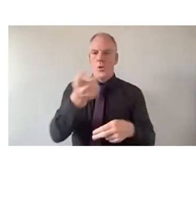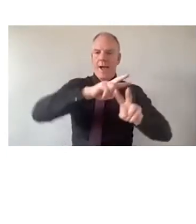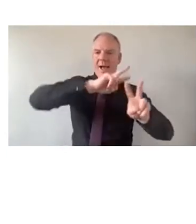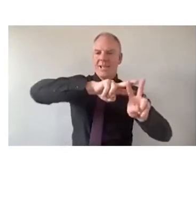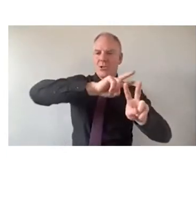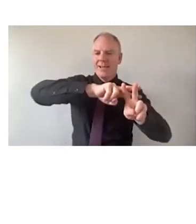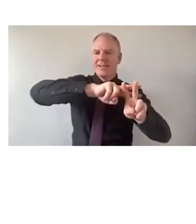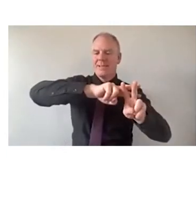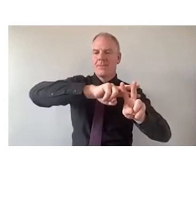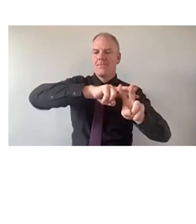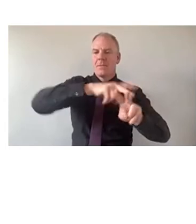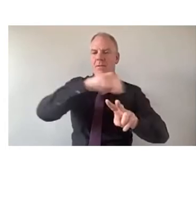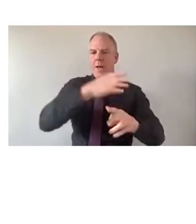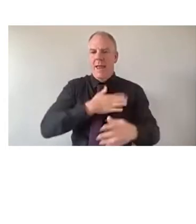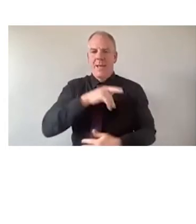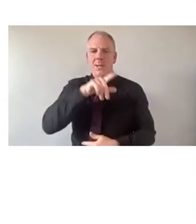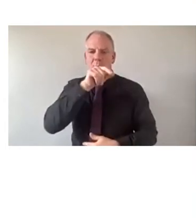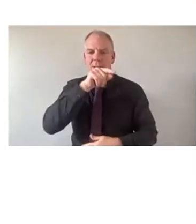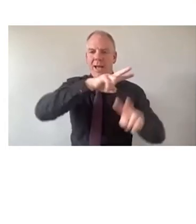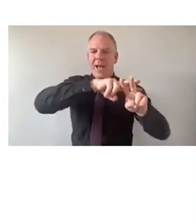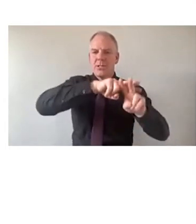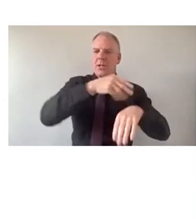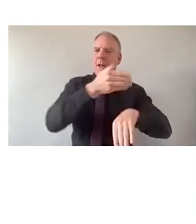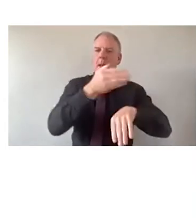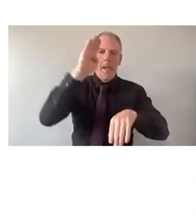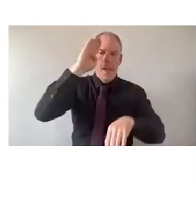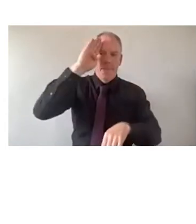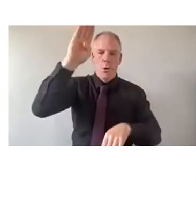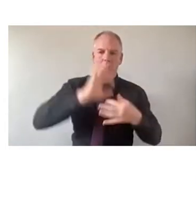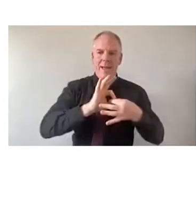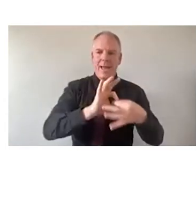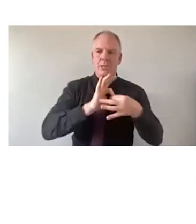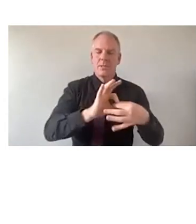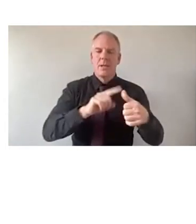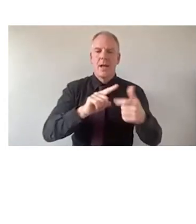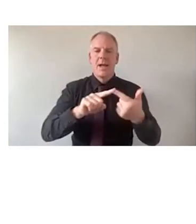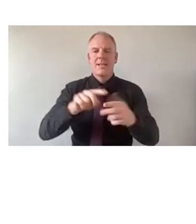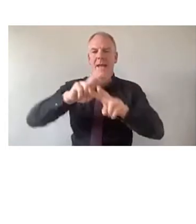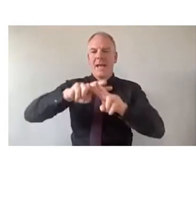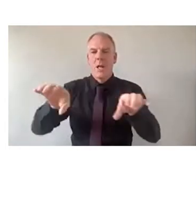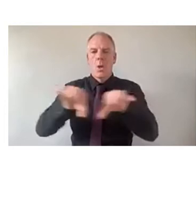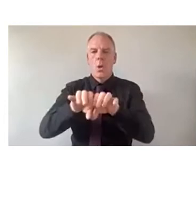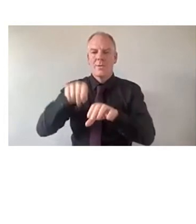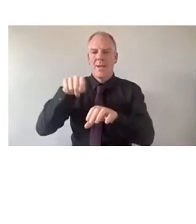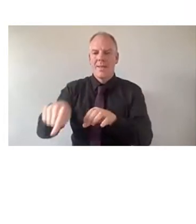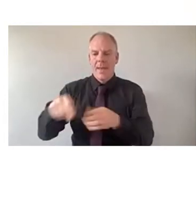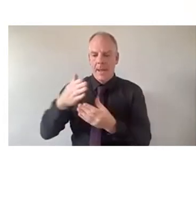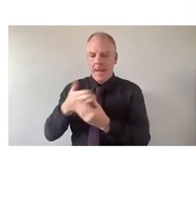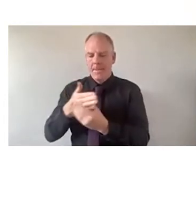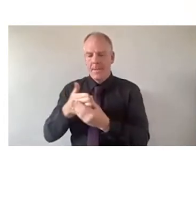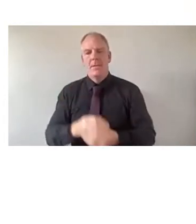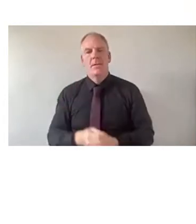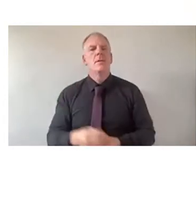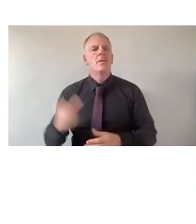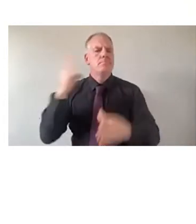remind you, we also have two hashtags for anyone out there who likes to tweet, hashtag employer engagement and hashtag closing